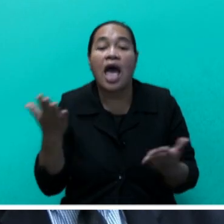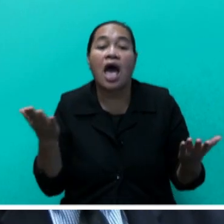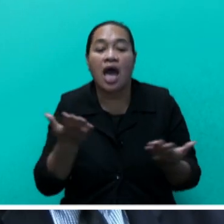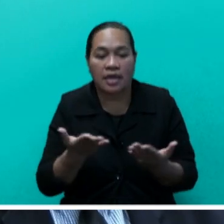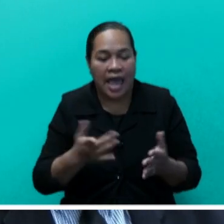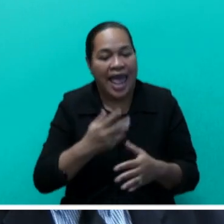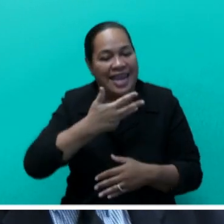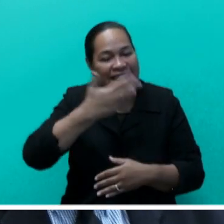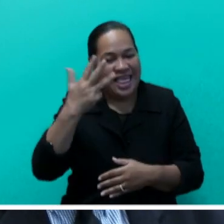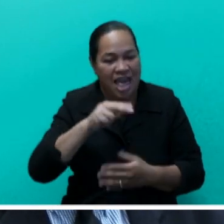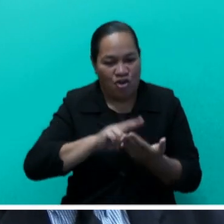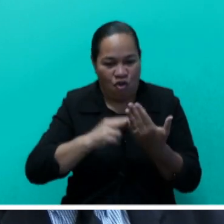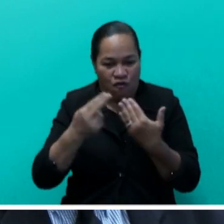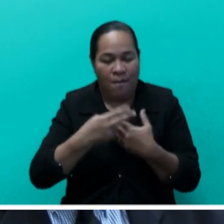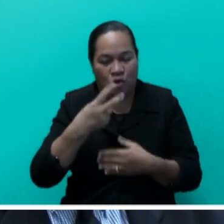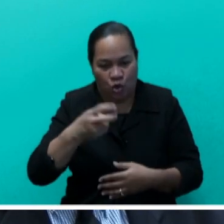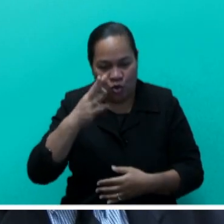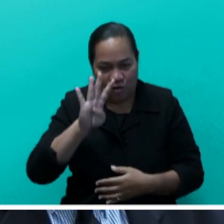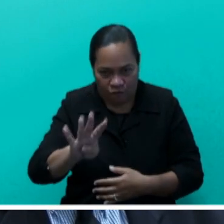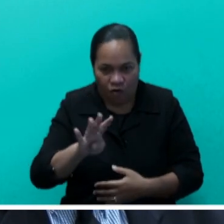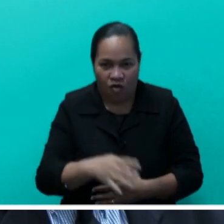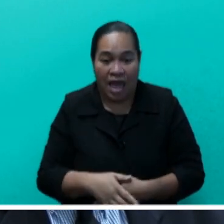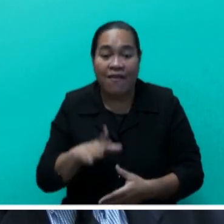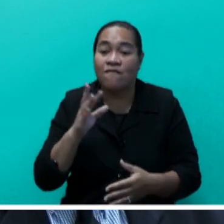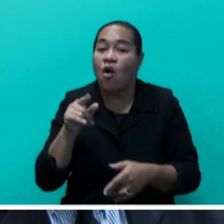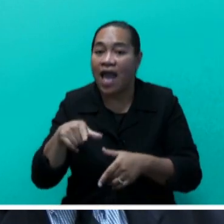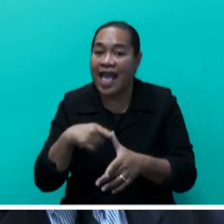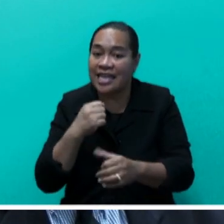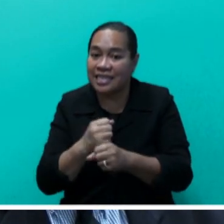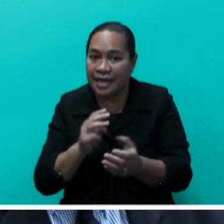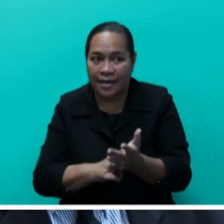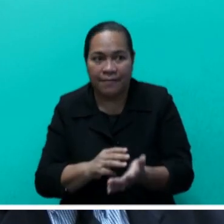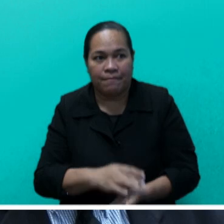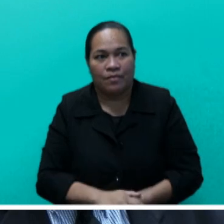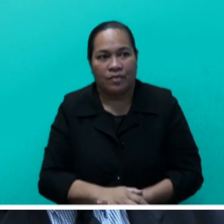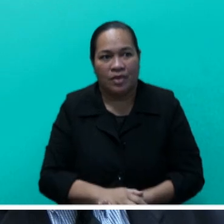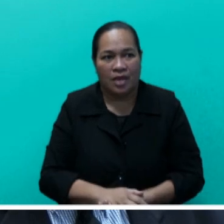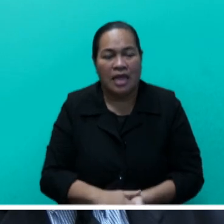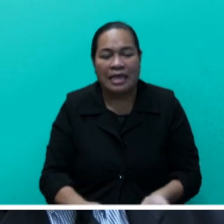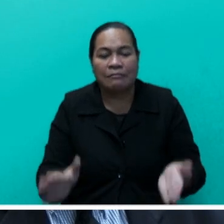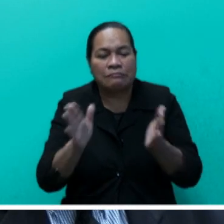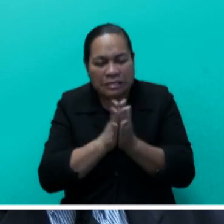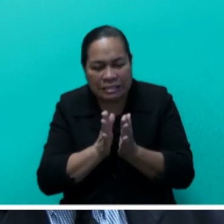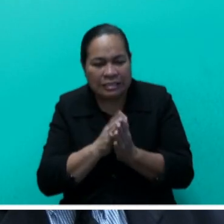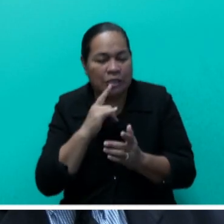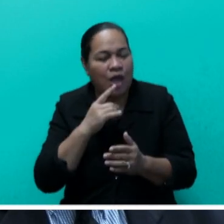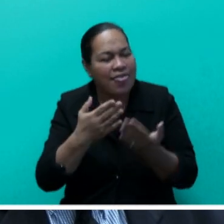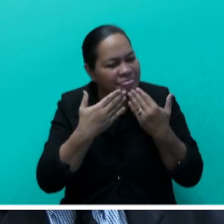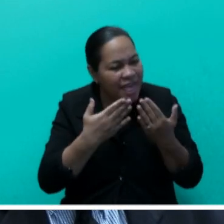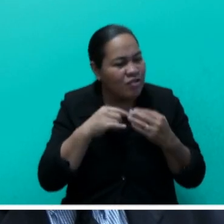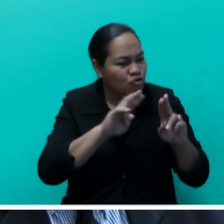on 9th November 2024. The players have got their wish thanks to the unions